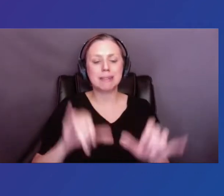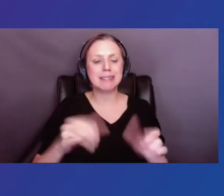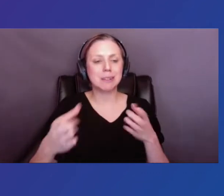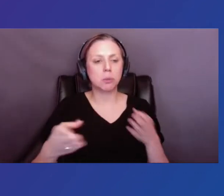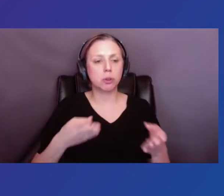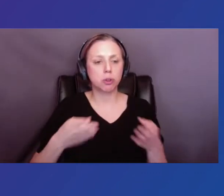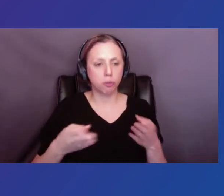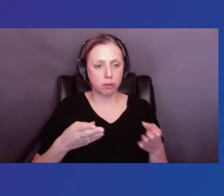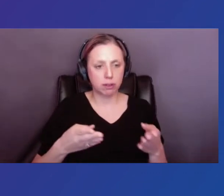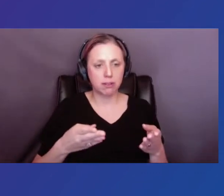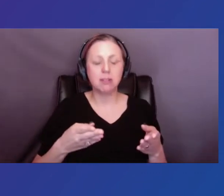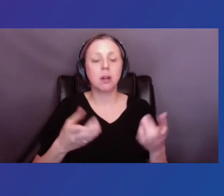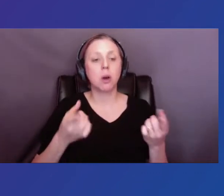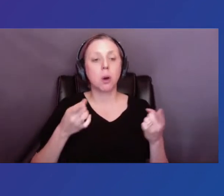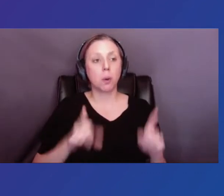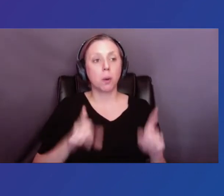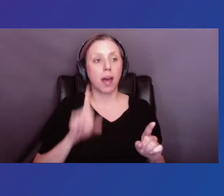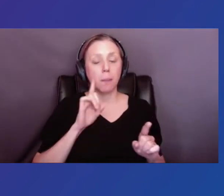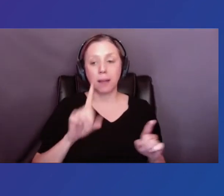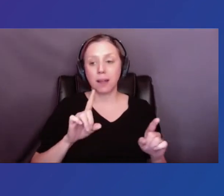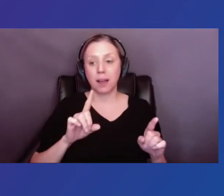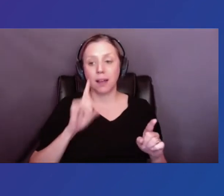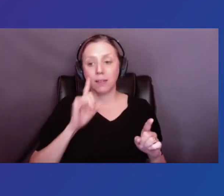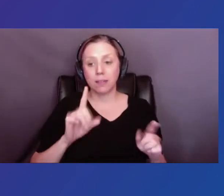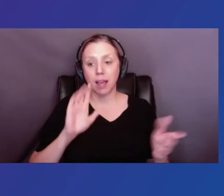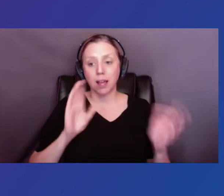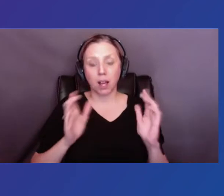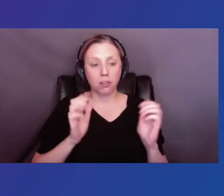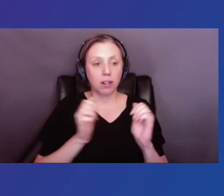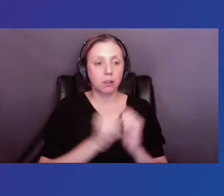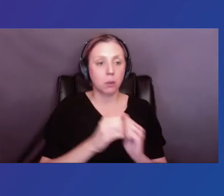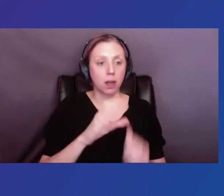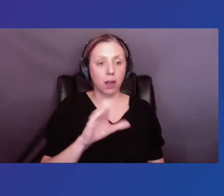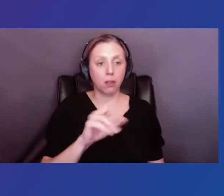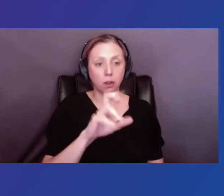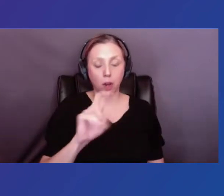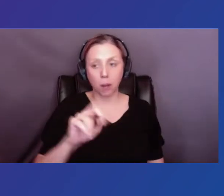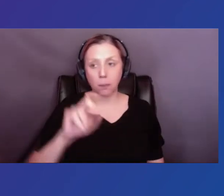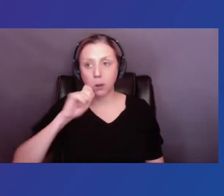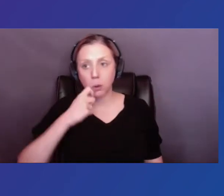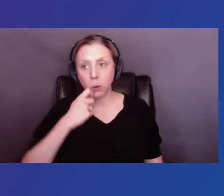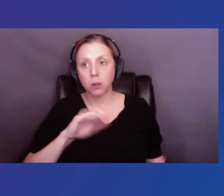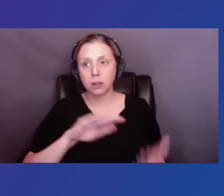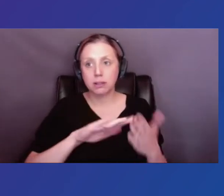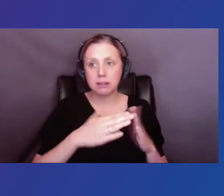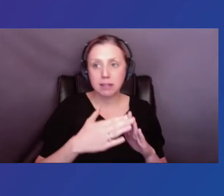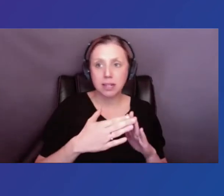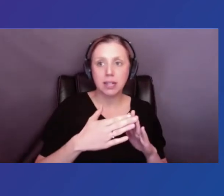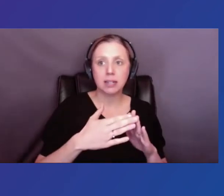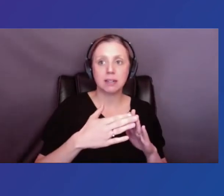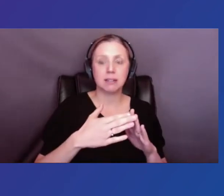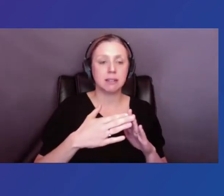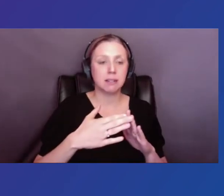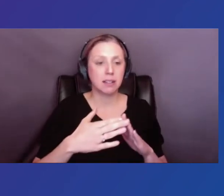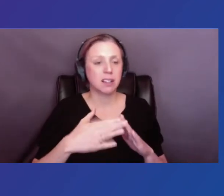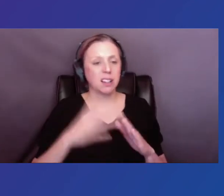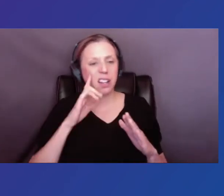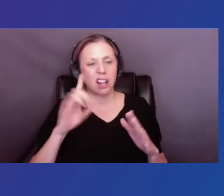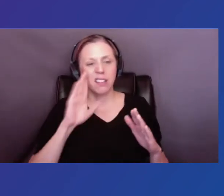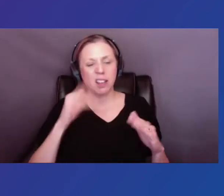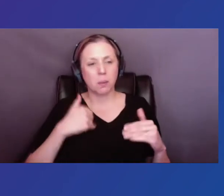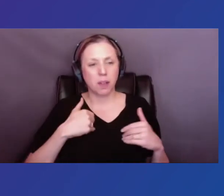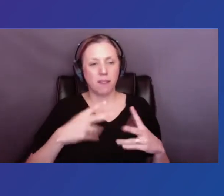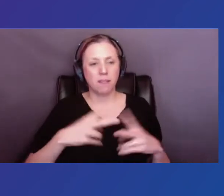They offset carbon, they cool cities, they help prevent erosion through their very extensive root